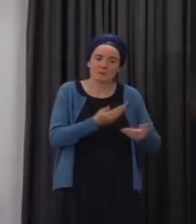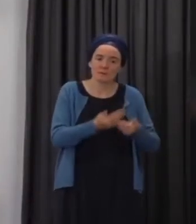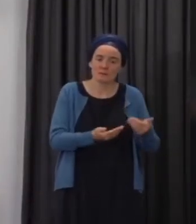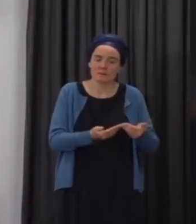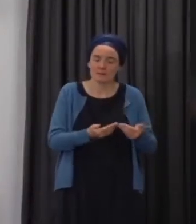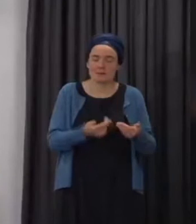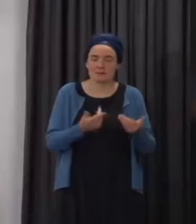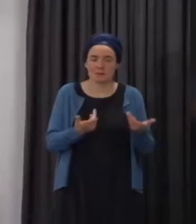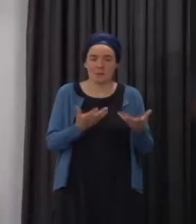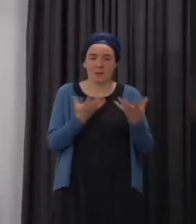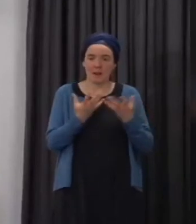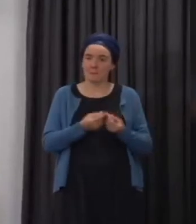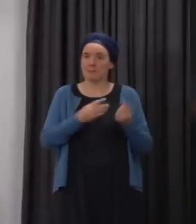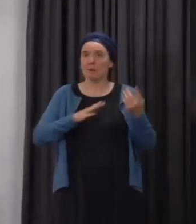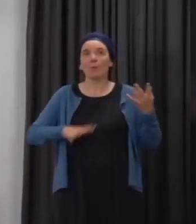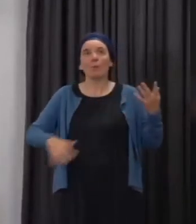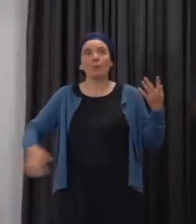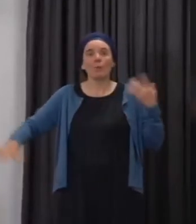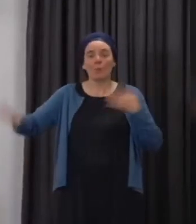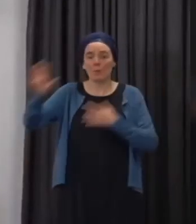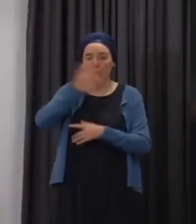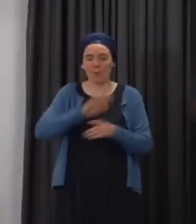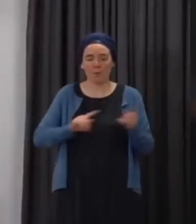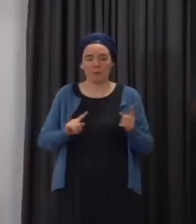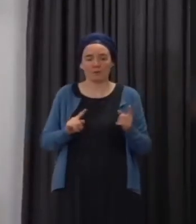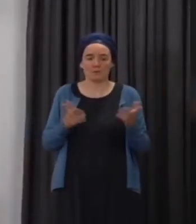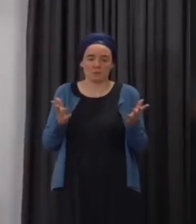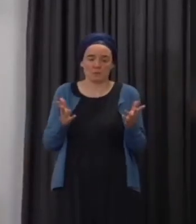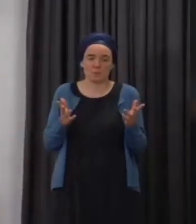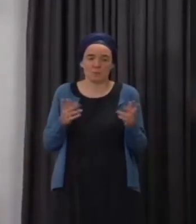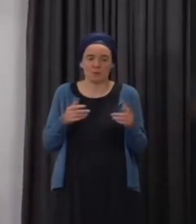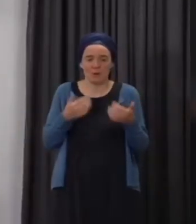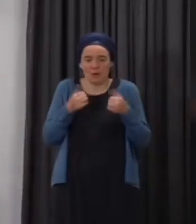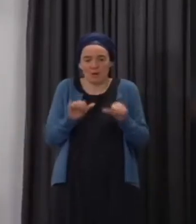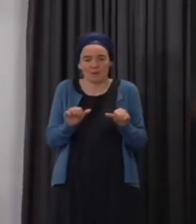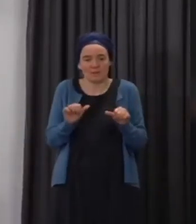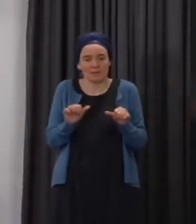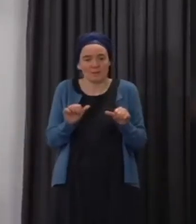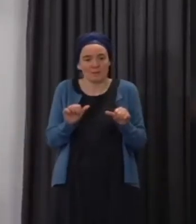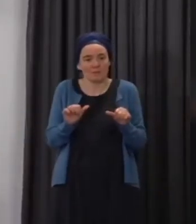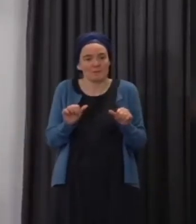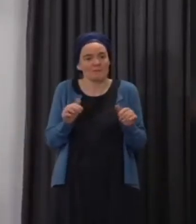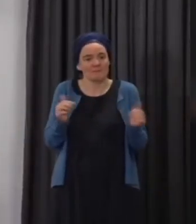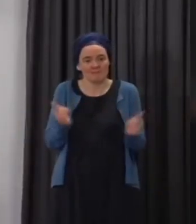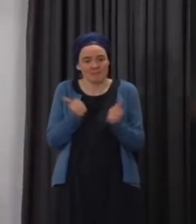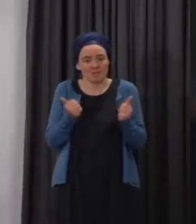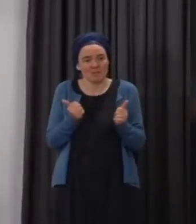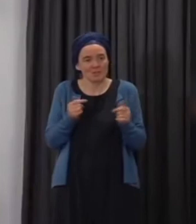to move out of lockdown together. Many thanks for your questions. I look forward to seeing you again next week.